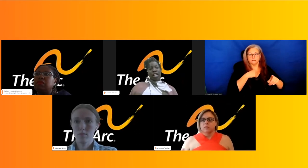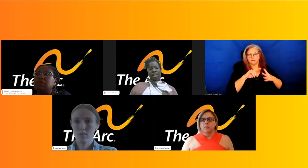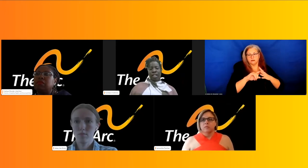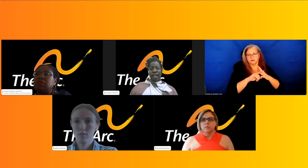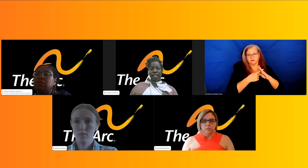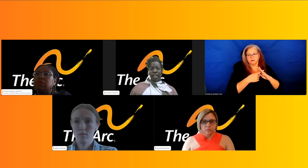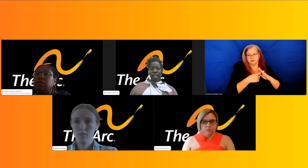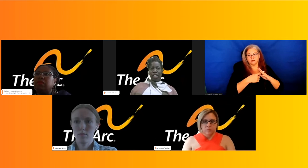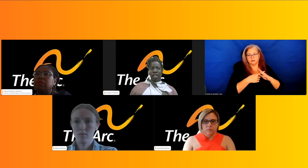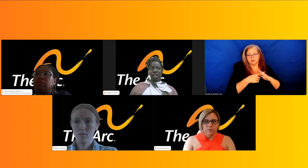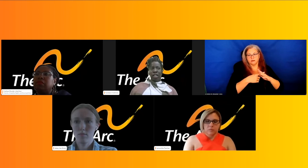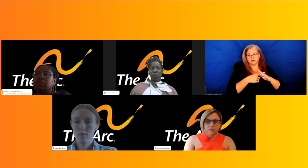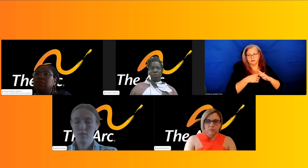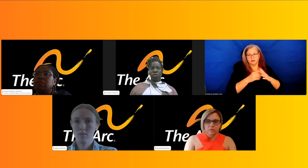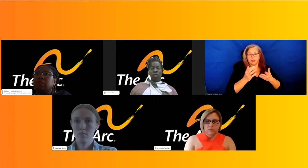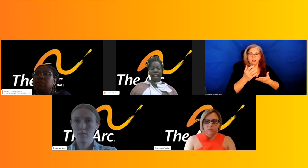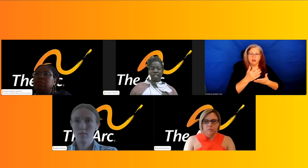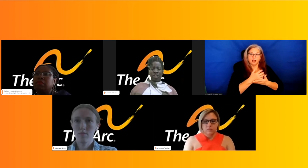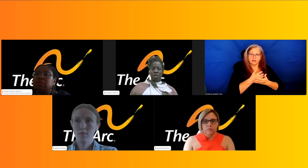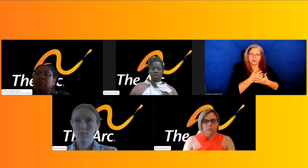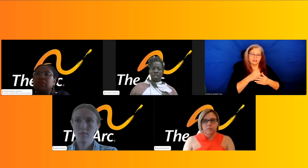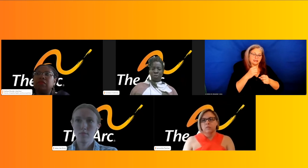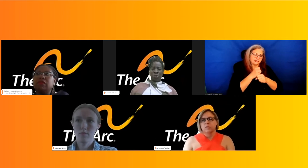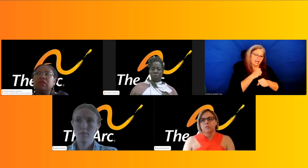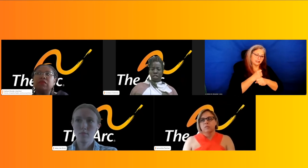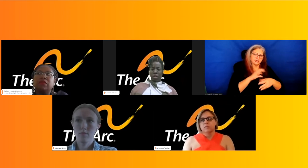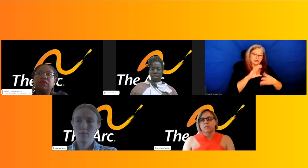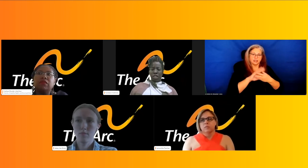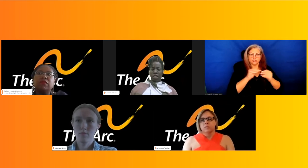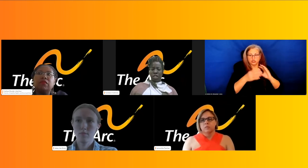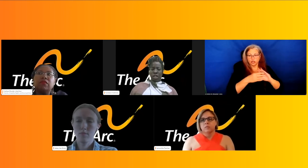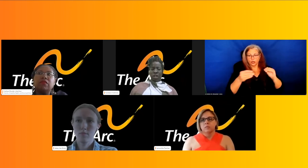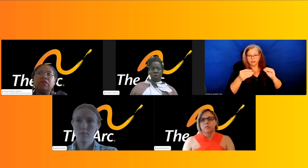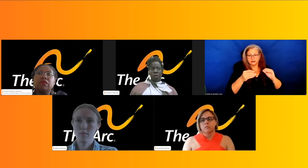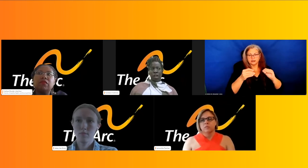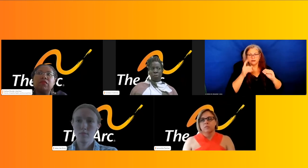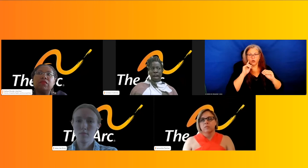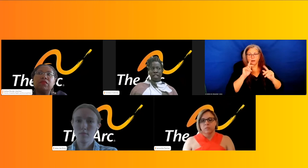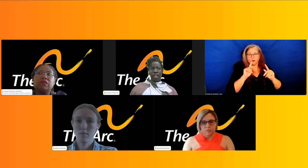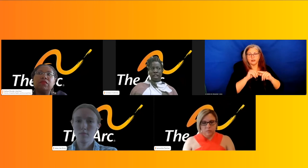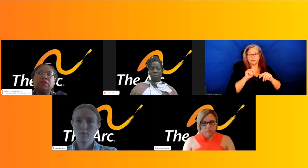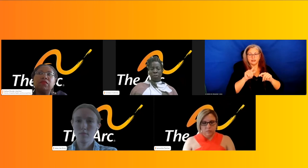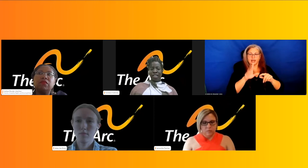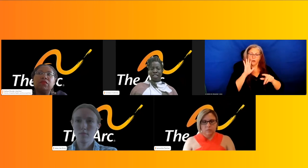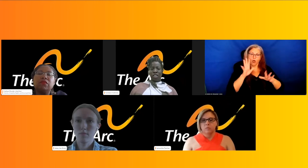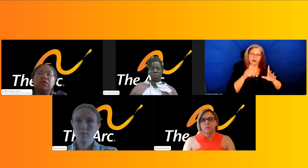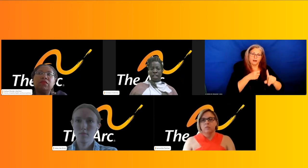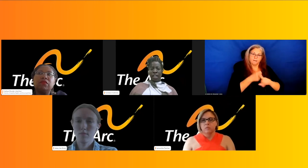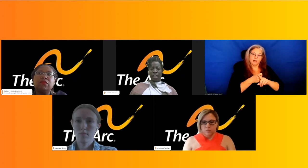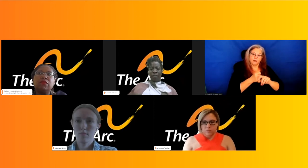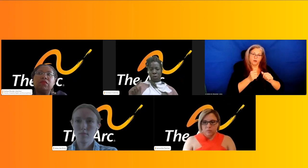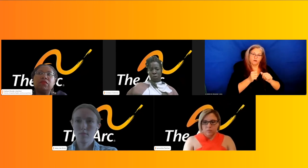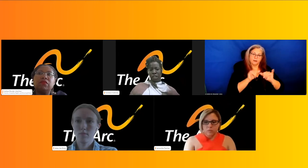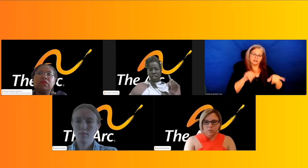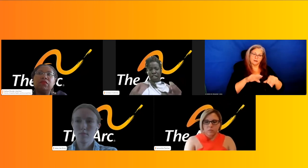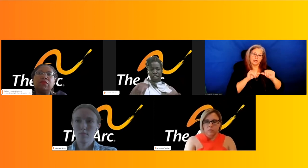collecting stats and stories of people with disabilities who were impacted by the system, but kept